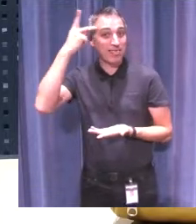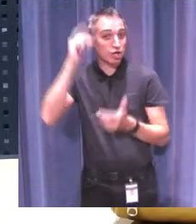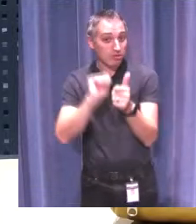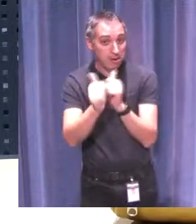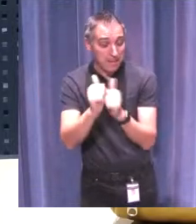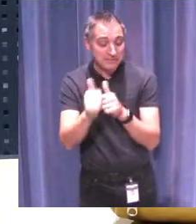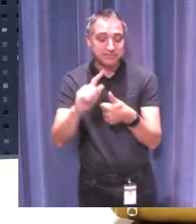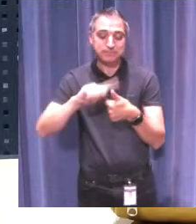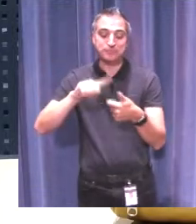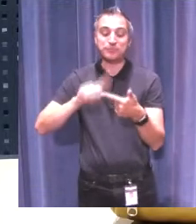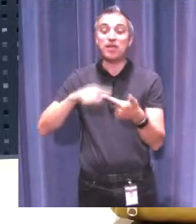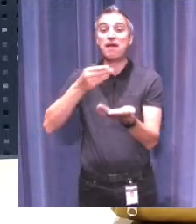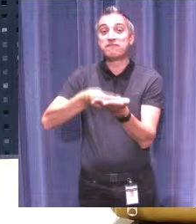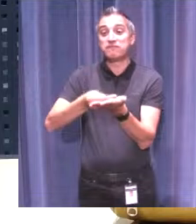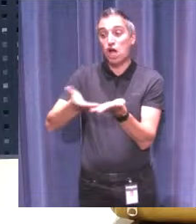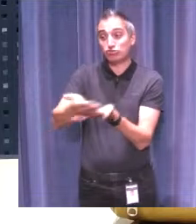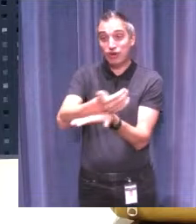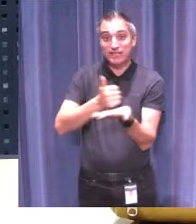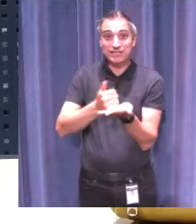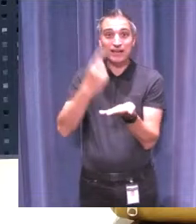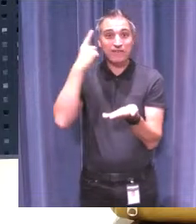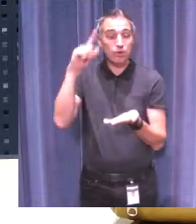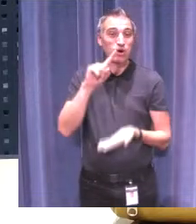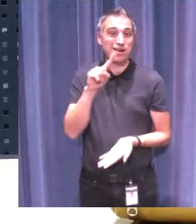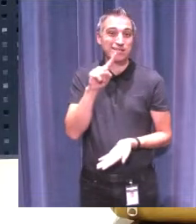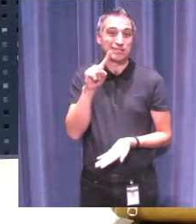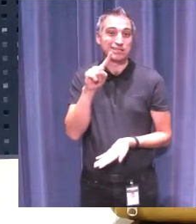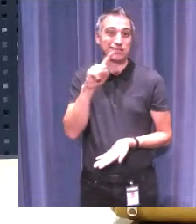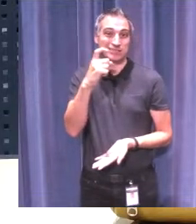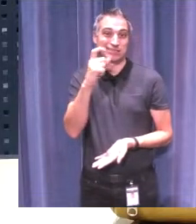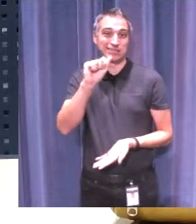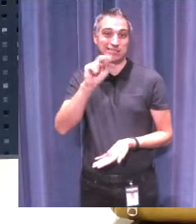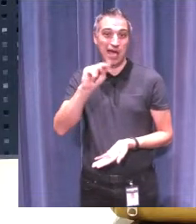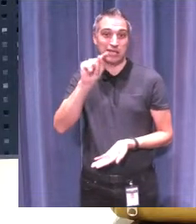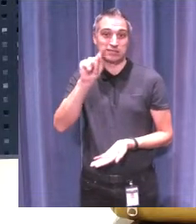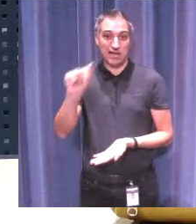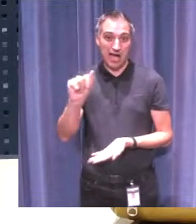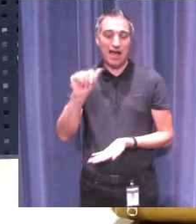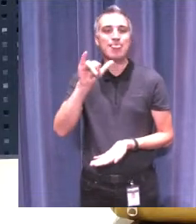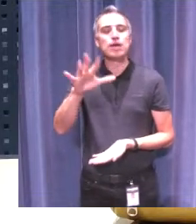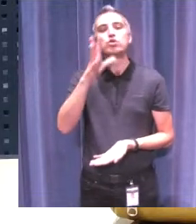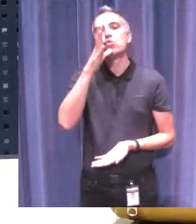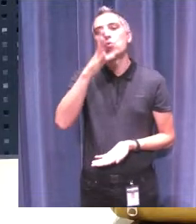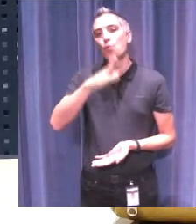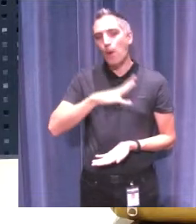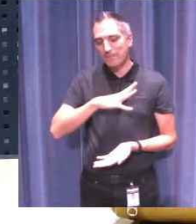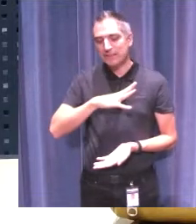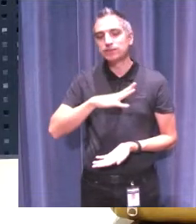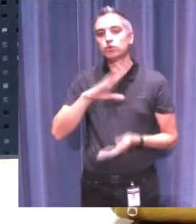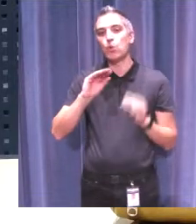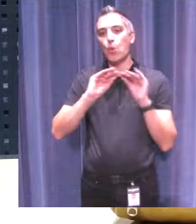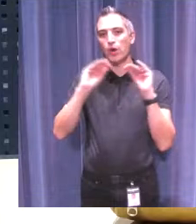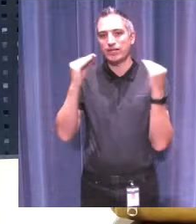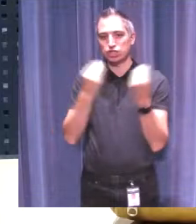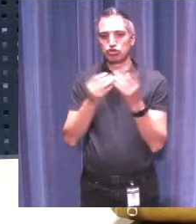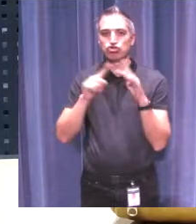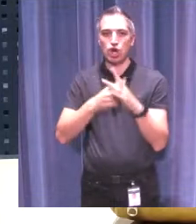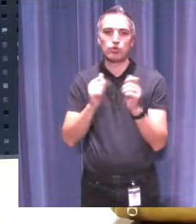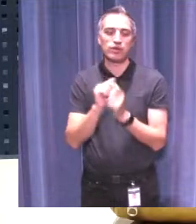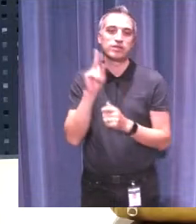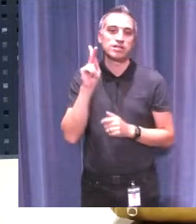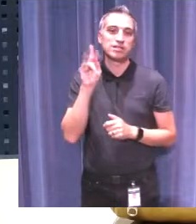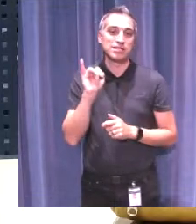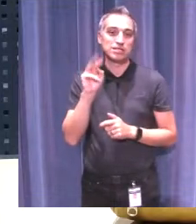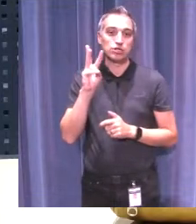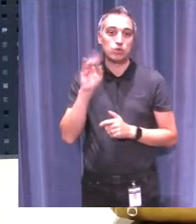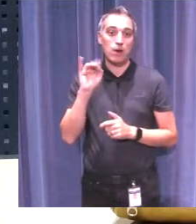done fundraising for Zonta, which is a women's organization that started when Kiwanis wouldn't let